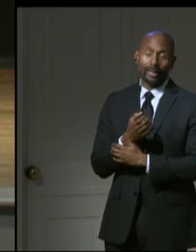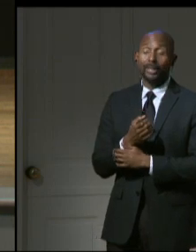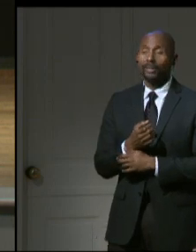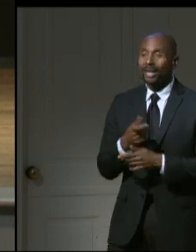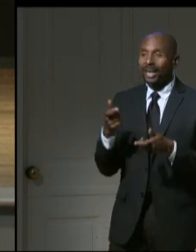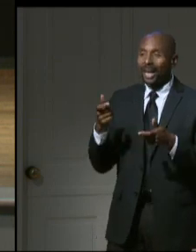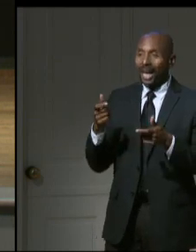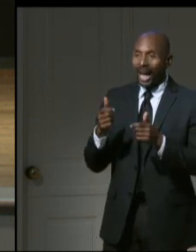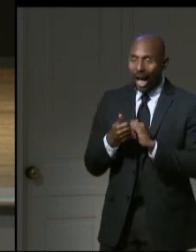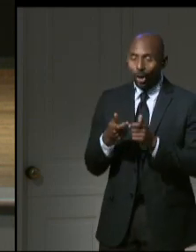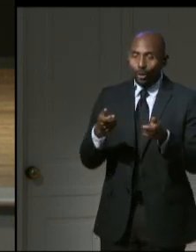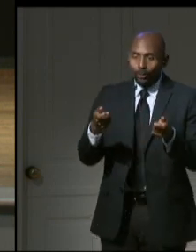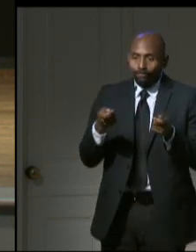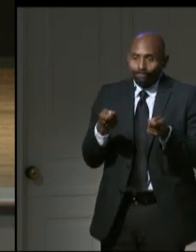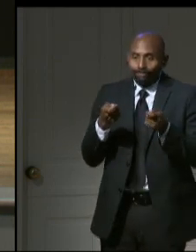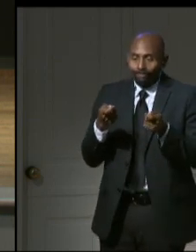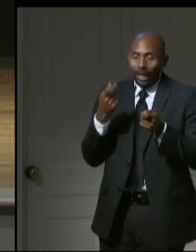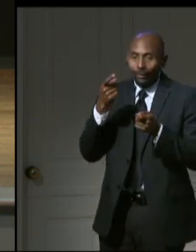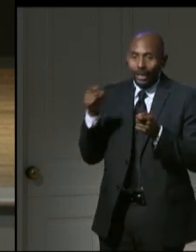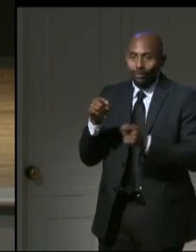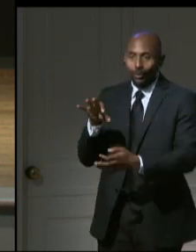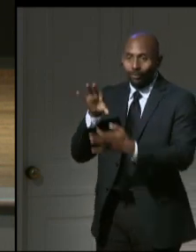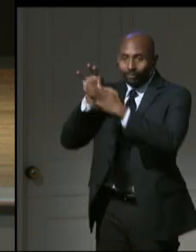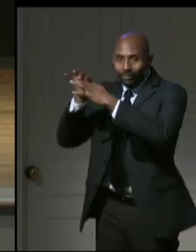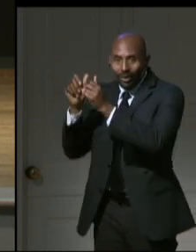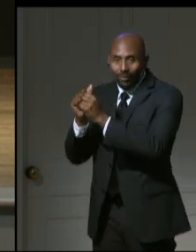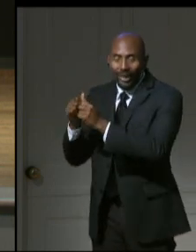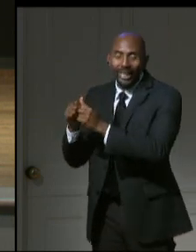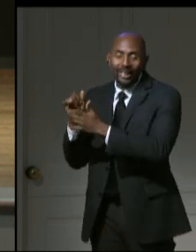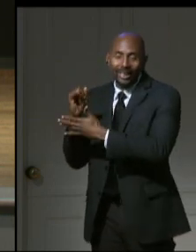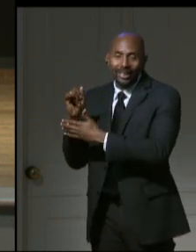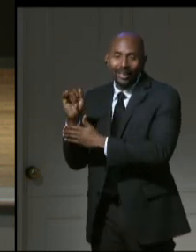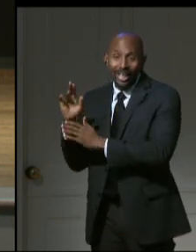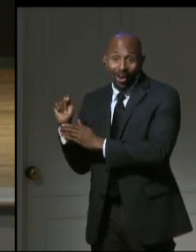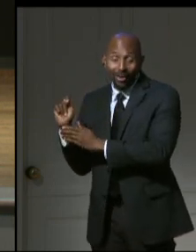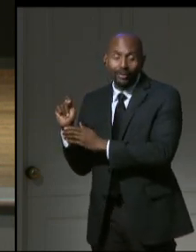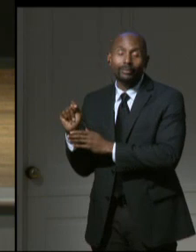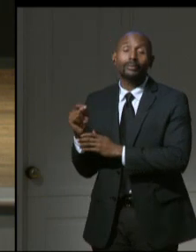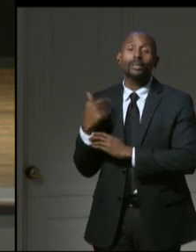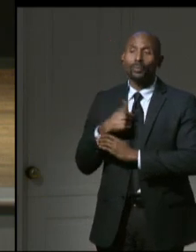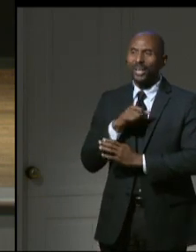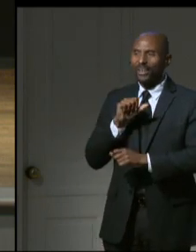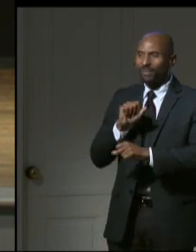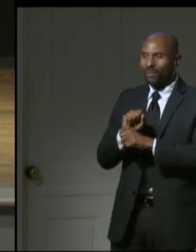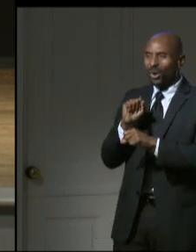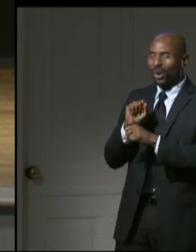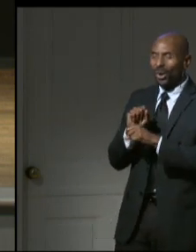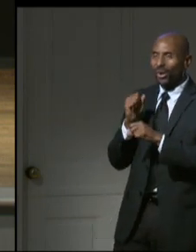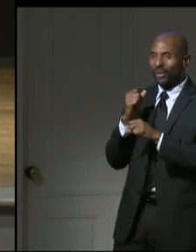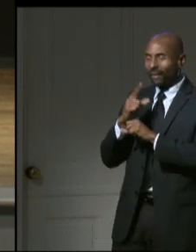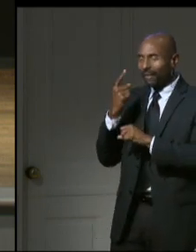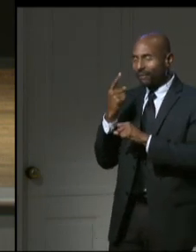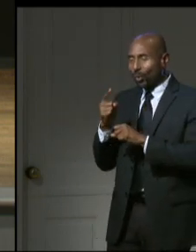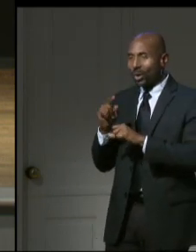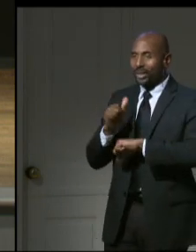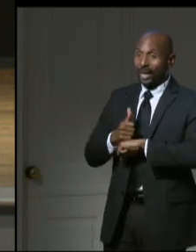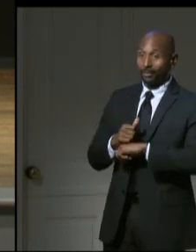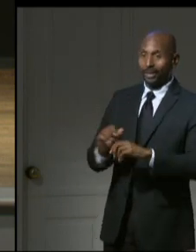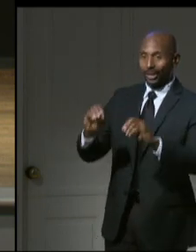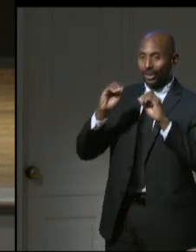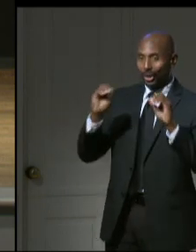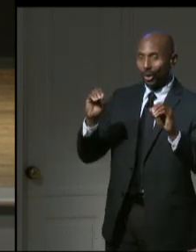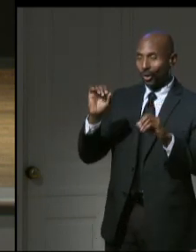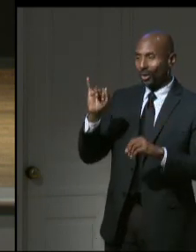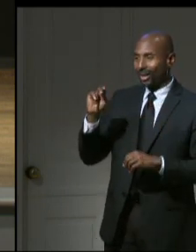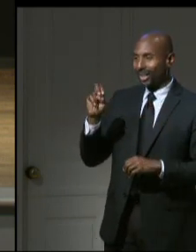to connect with the art? And we've really worked on no interface. We have each thing is a different way of appealing